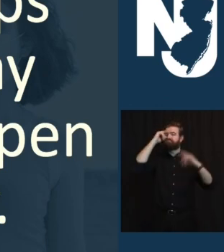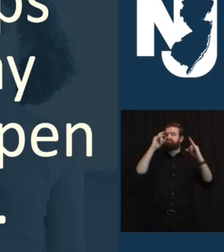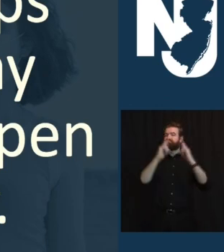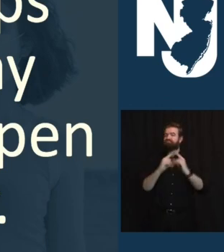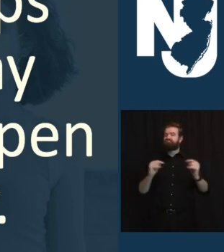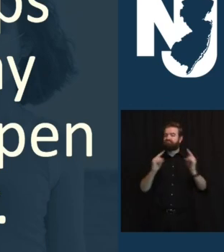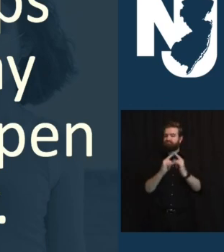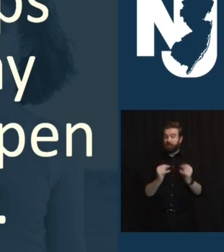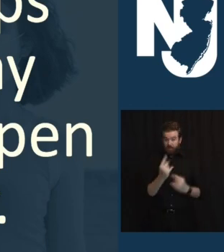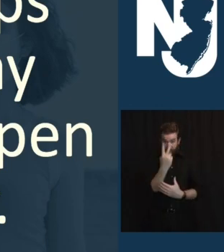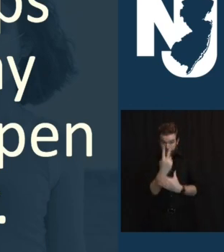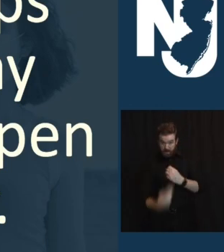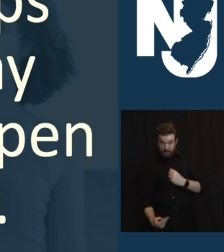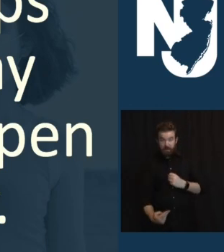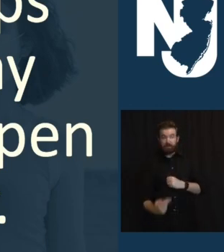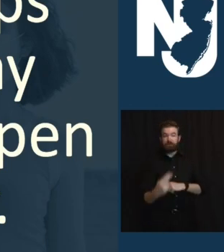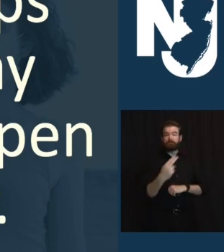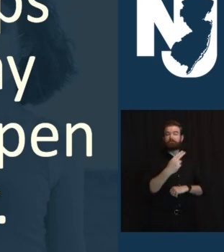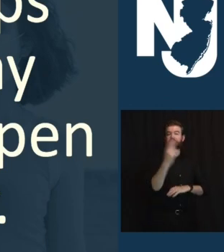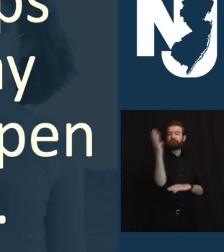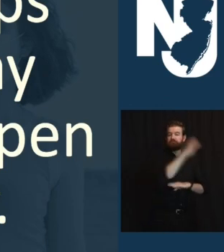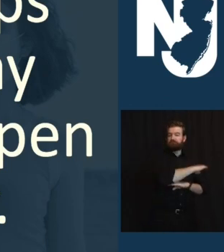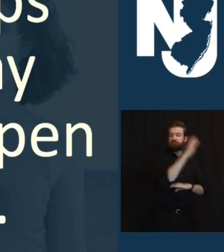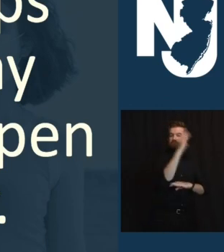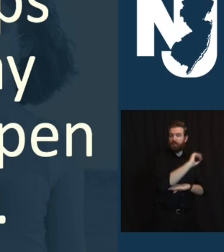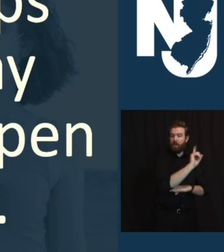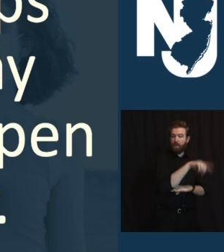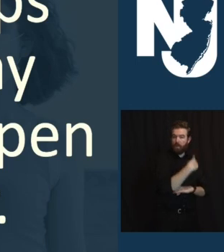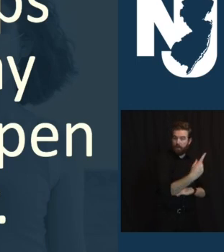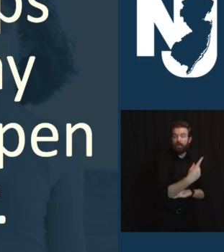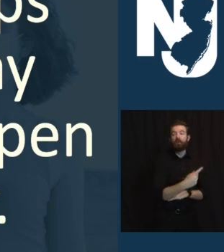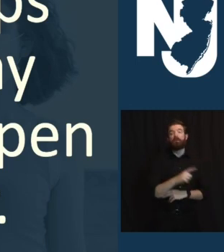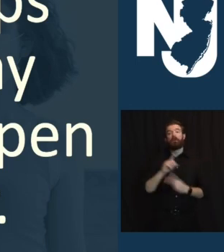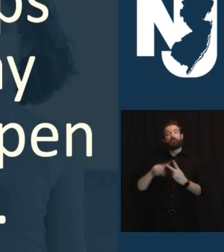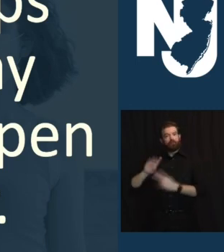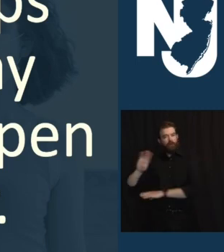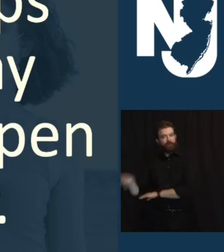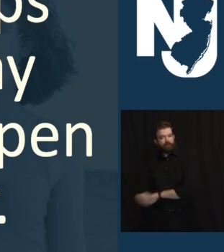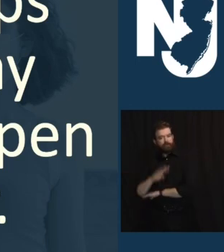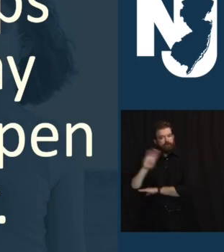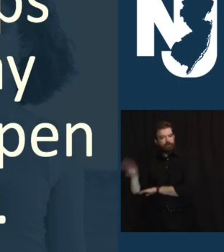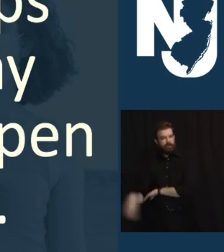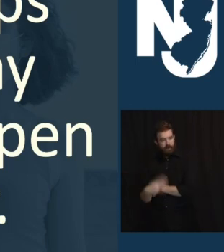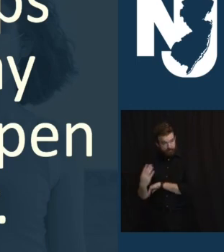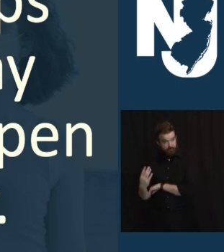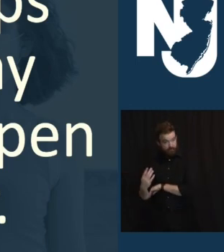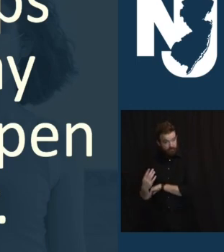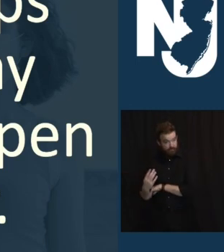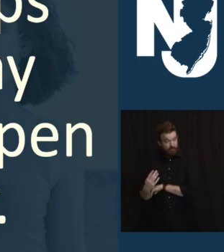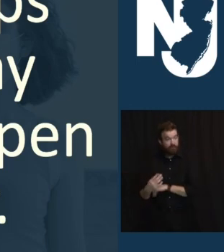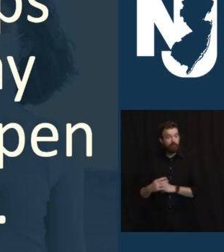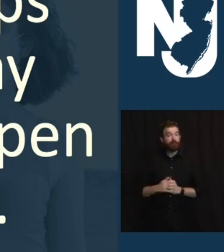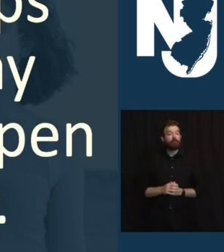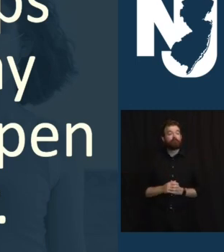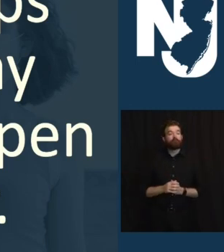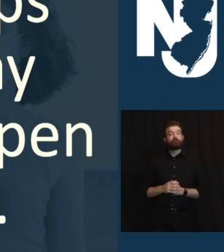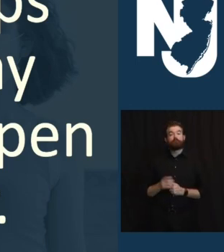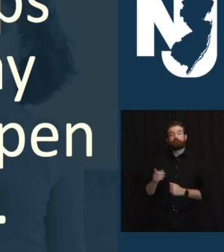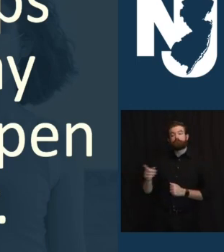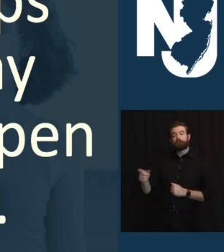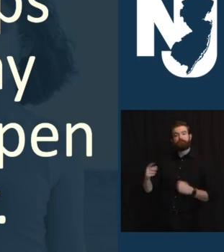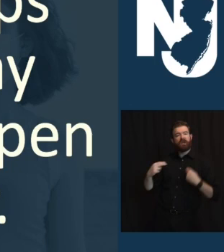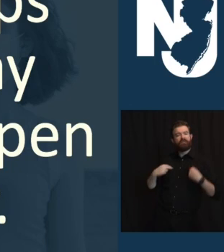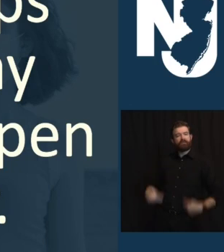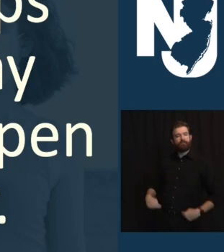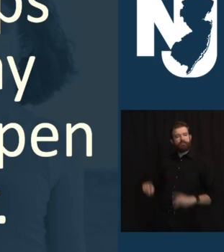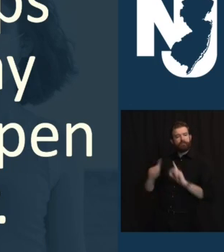sleepaways, to open for the upcoming season. And accordingly, the Department of Health, under Judy's leadership, today released the necessary